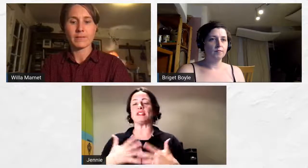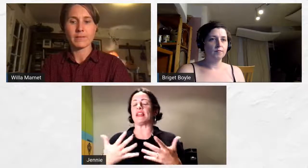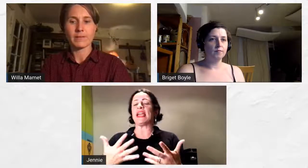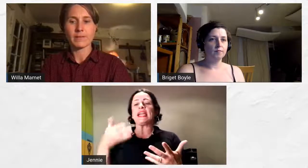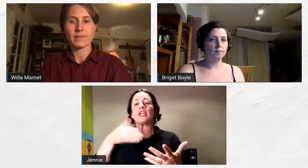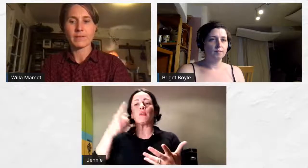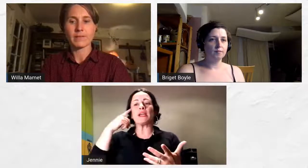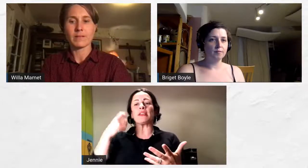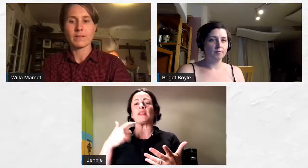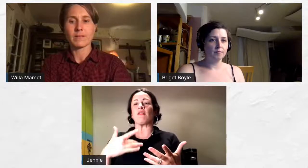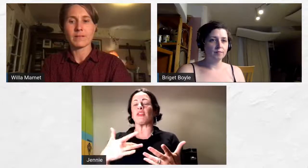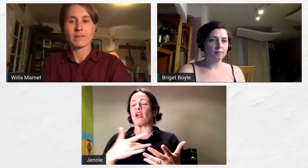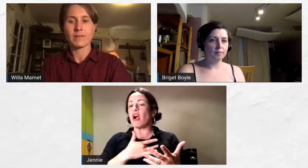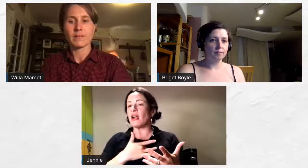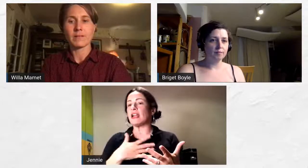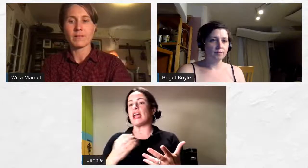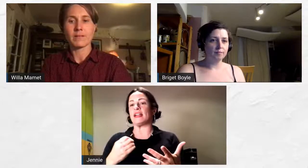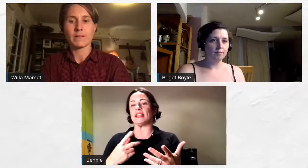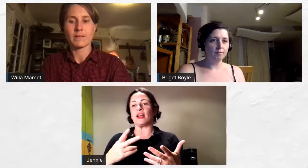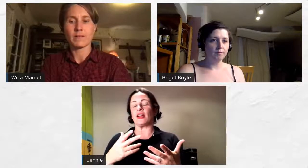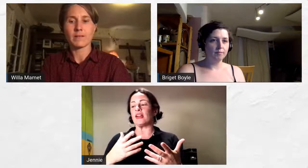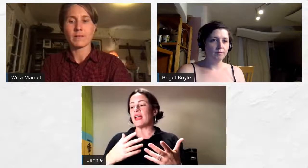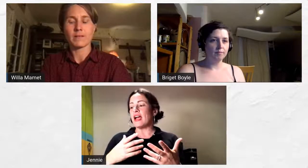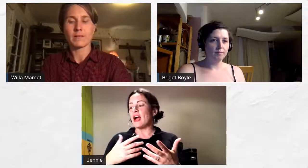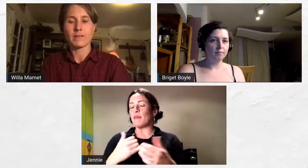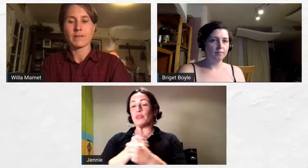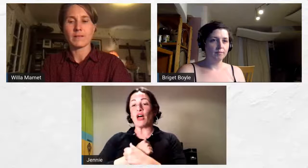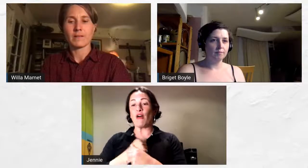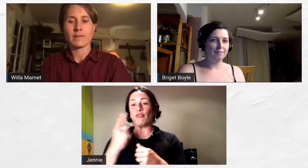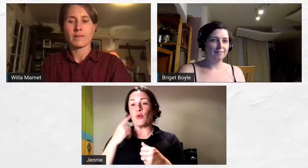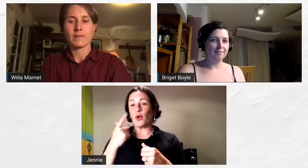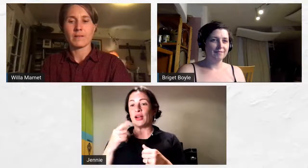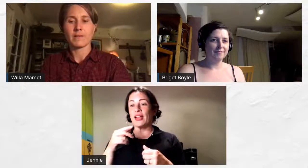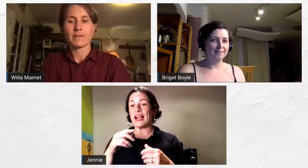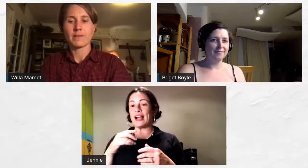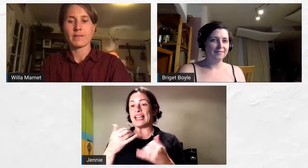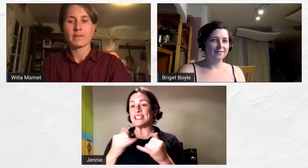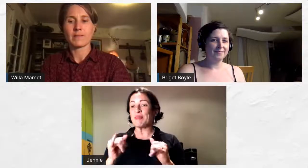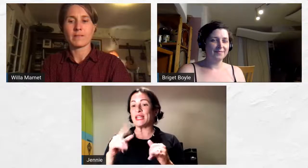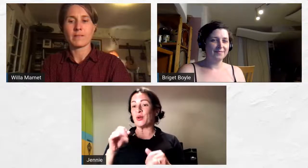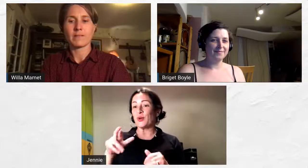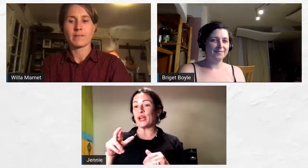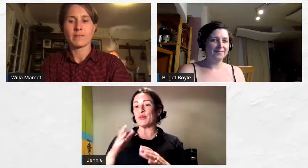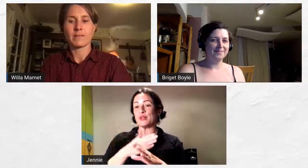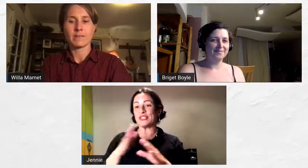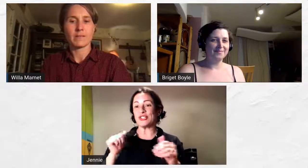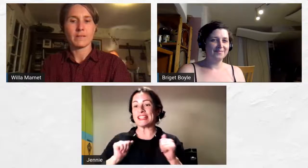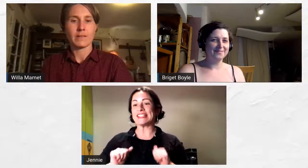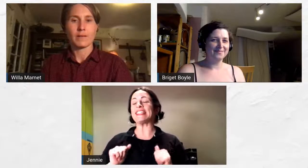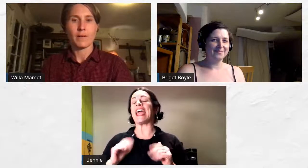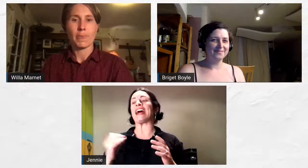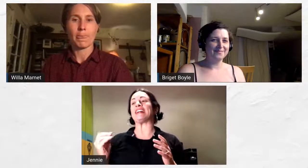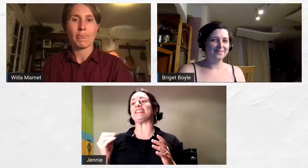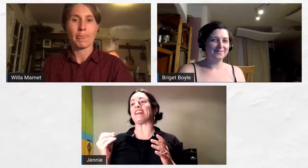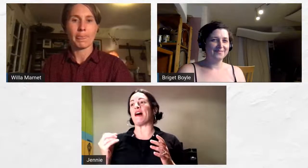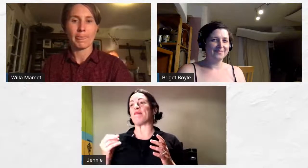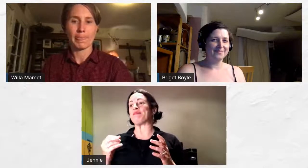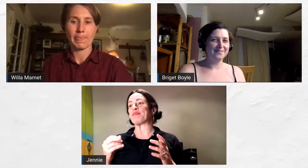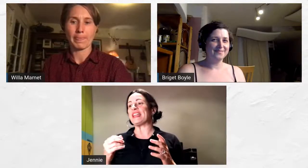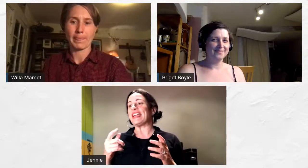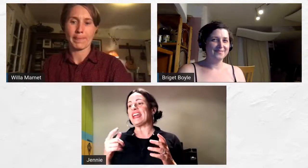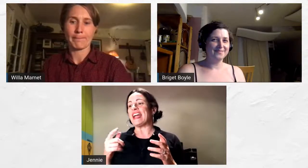here is just here because of their heart and their love for independent queer musicians,